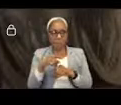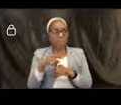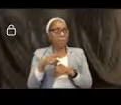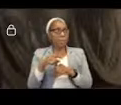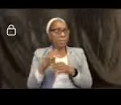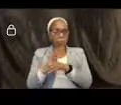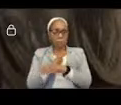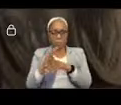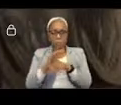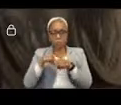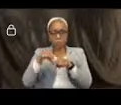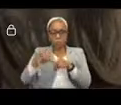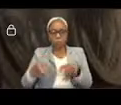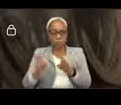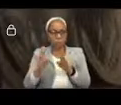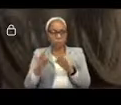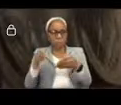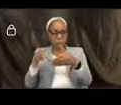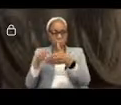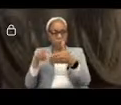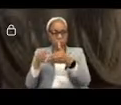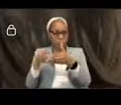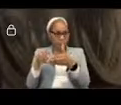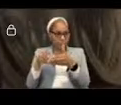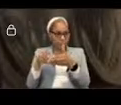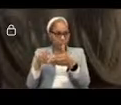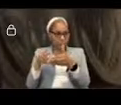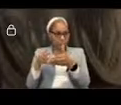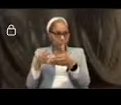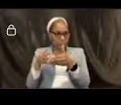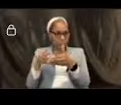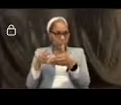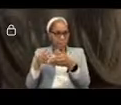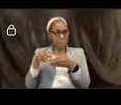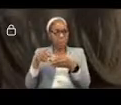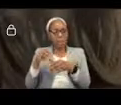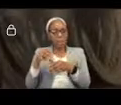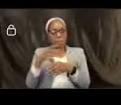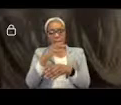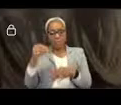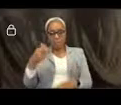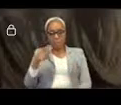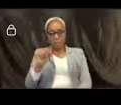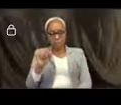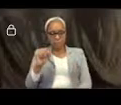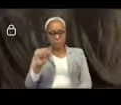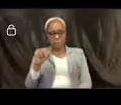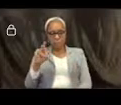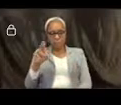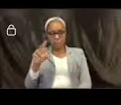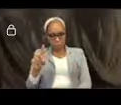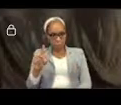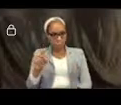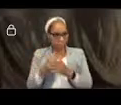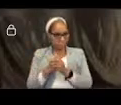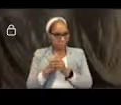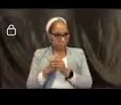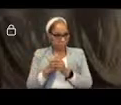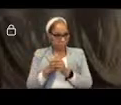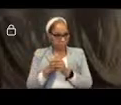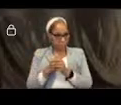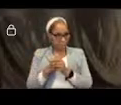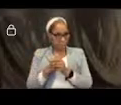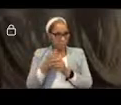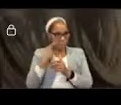at the corner of Mapleville Cutoff Road and Geyer Springs Road that's been vacant